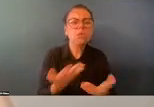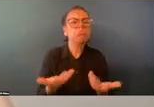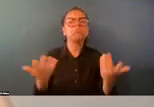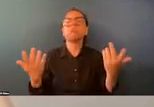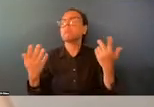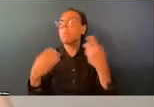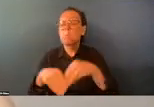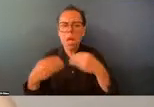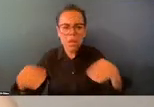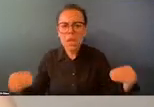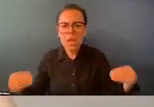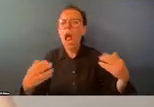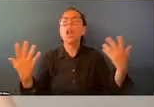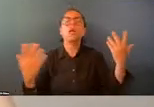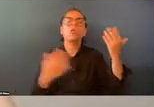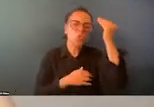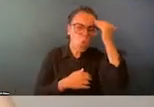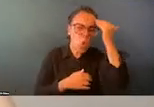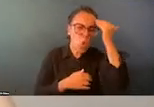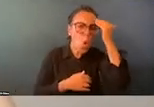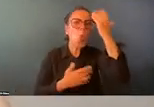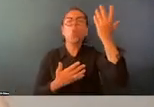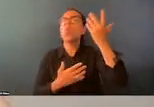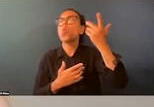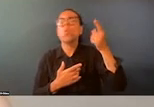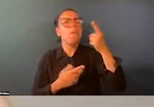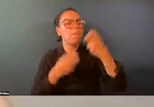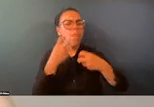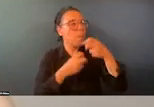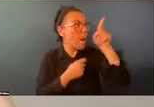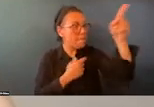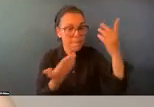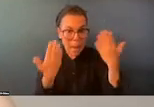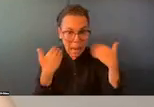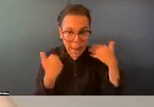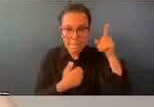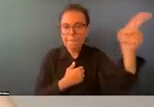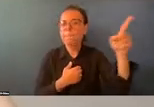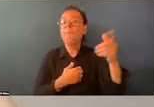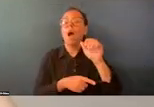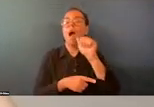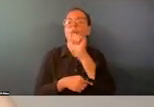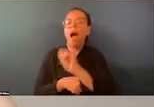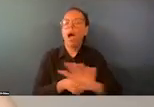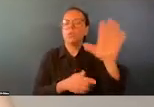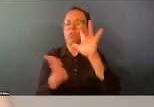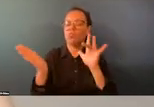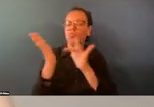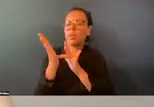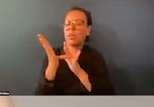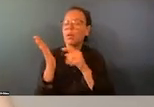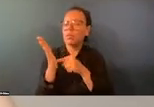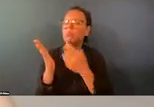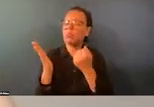for decision-making, support and knowledge products on climate change in Central Asia. Women, food